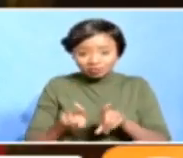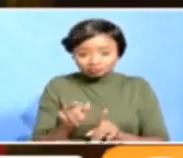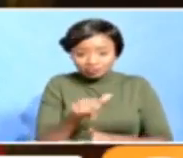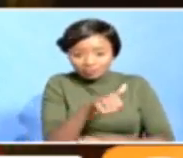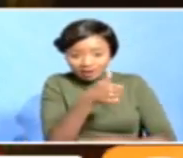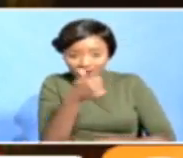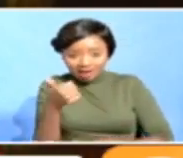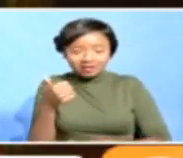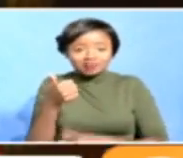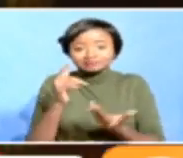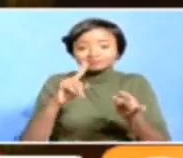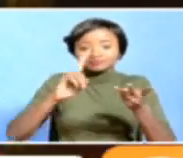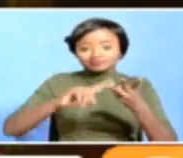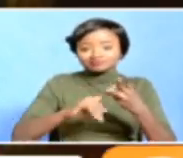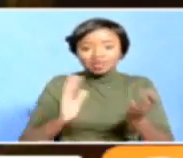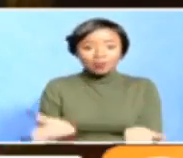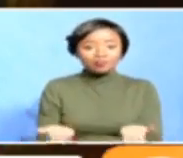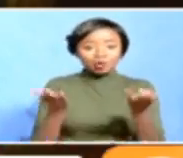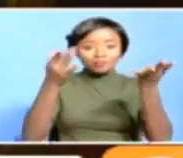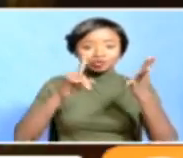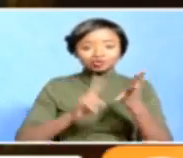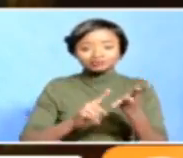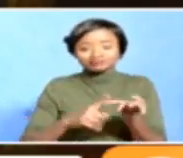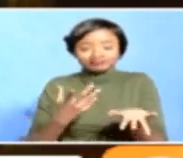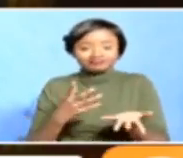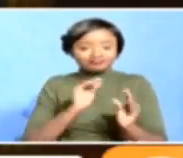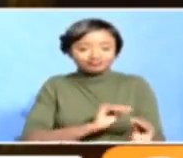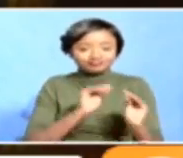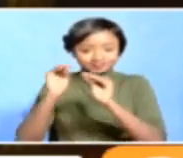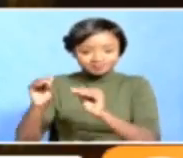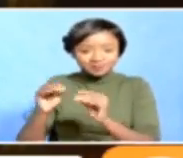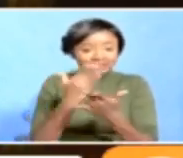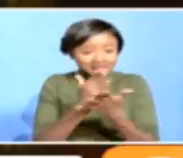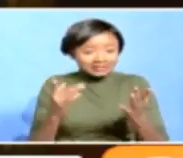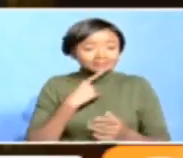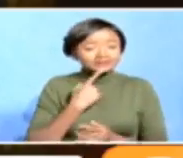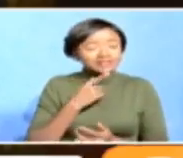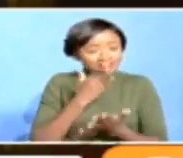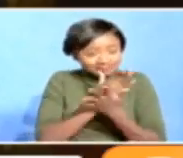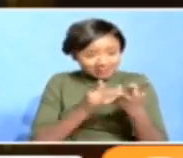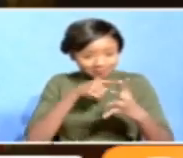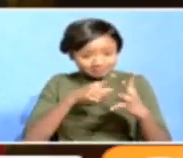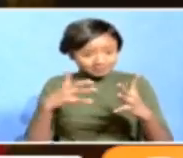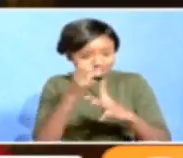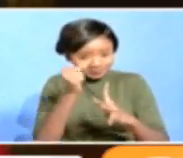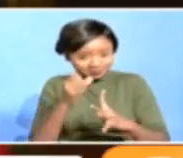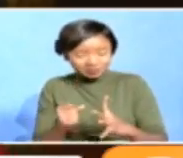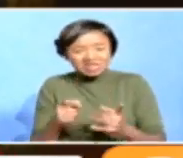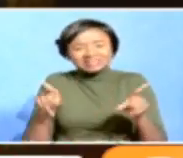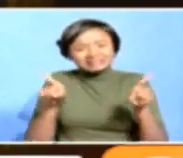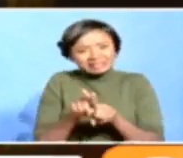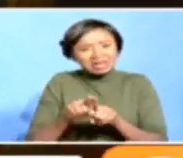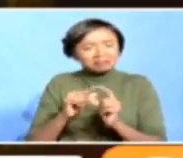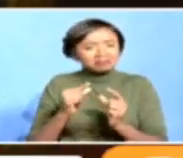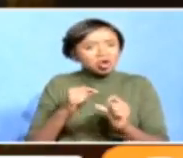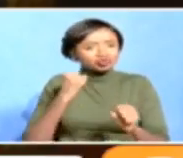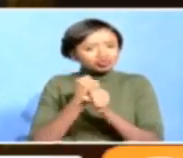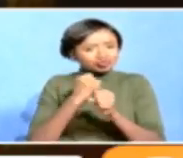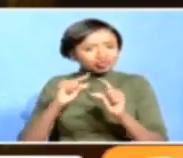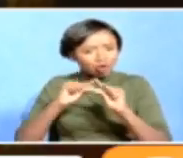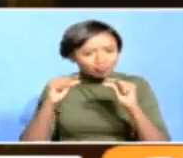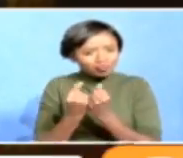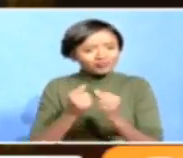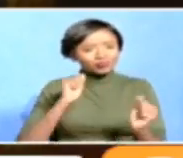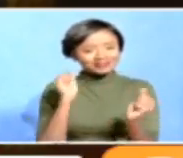is the issue of promotion and redesignation. The nurses say that some of them have been at the same particular job group for almost 10 years